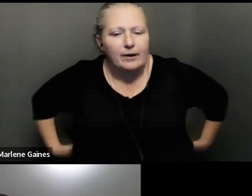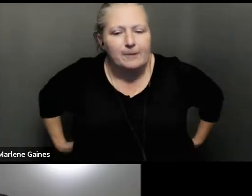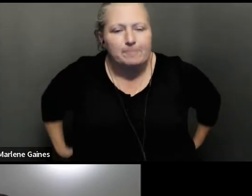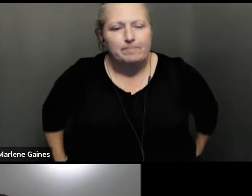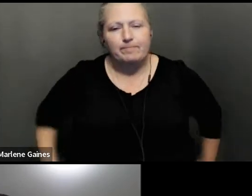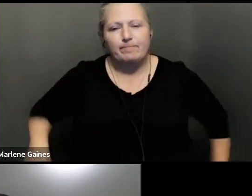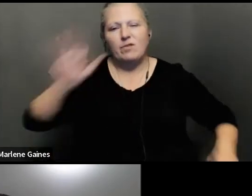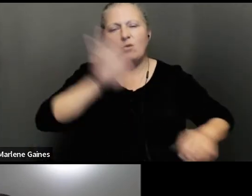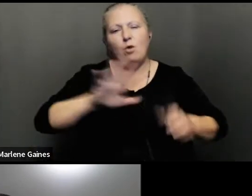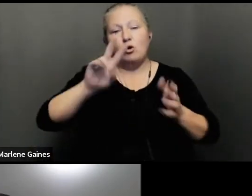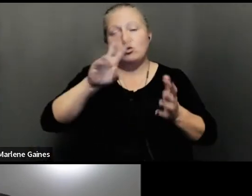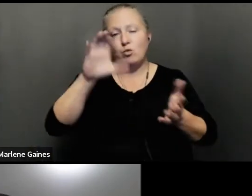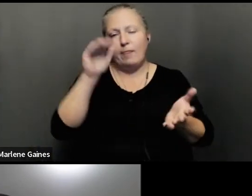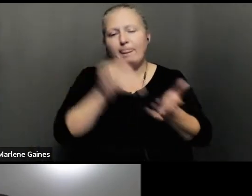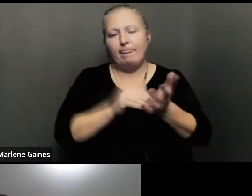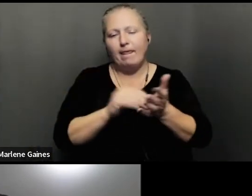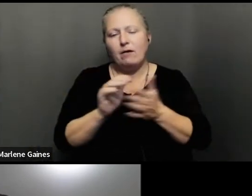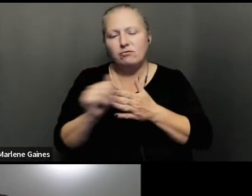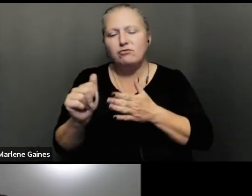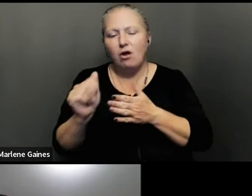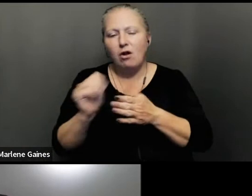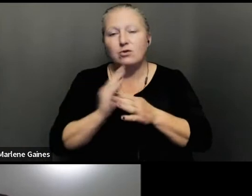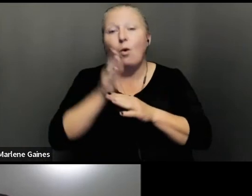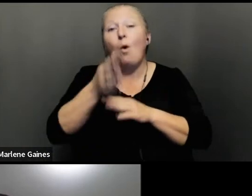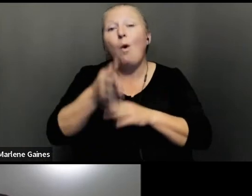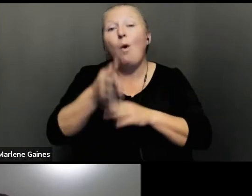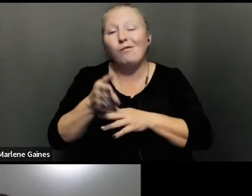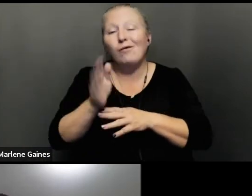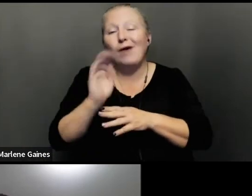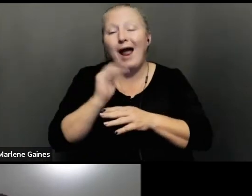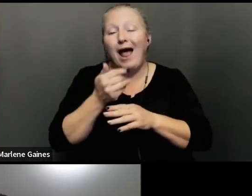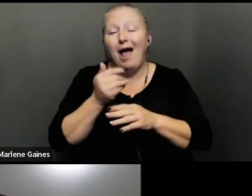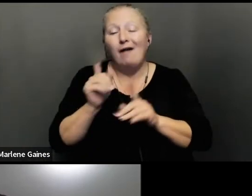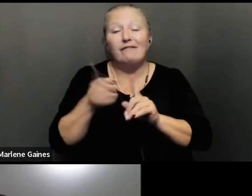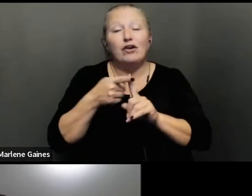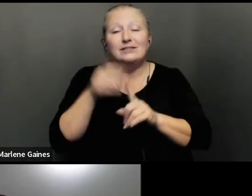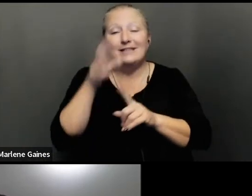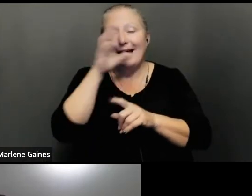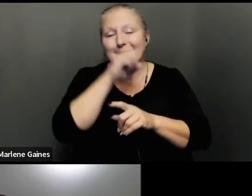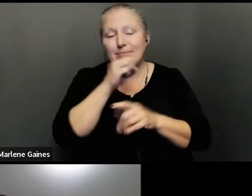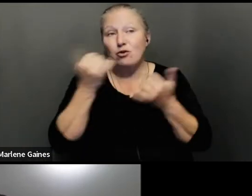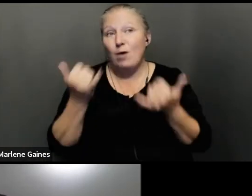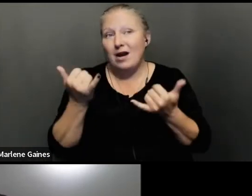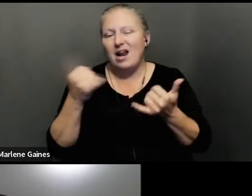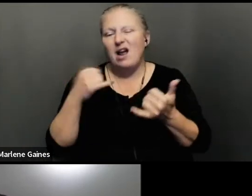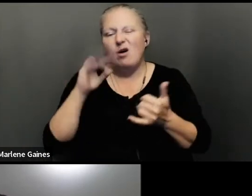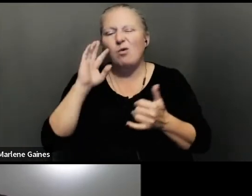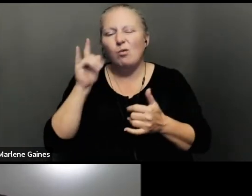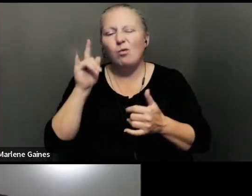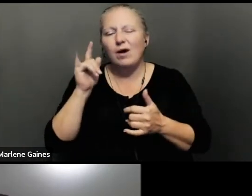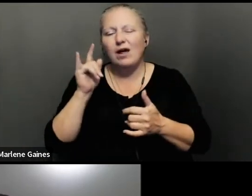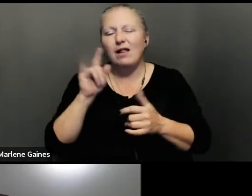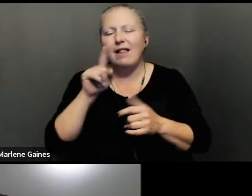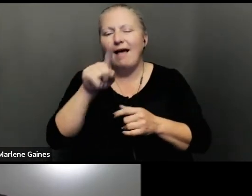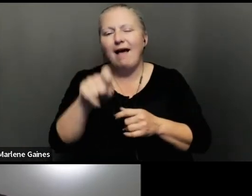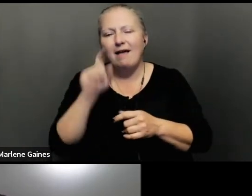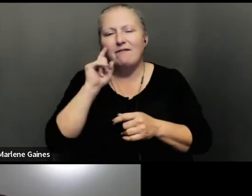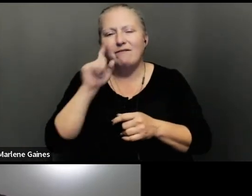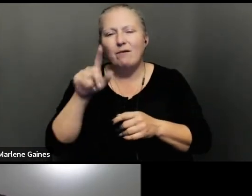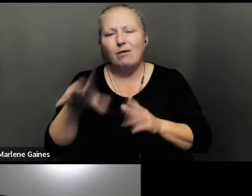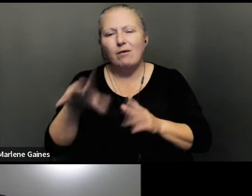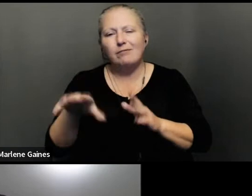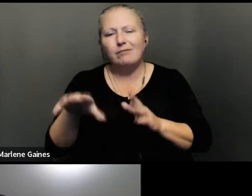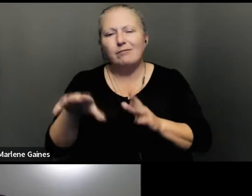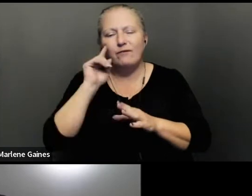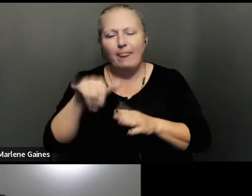about $200,000 above our initial estimates. So at this time, we will come back and ask for an augmentation to